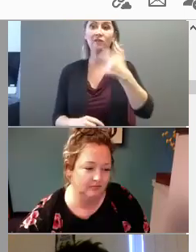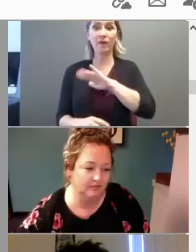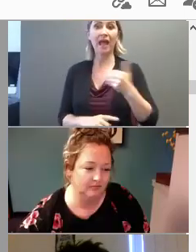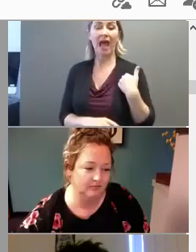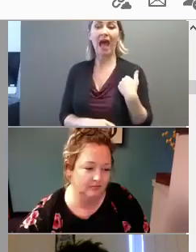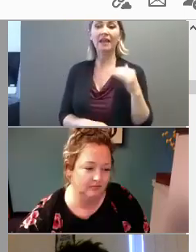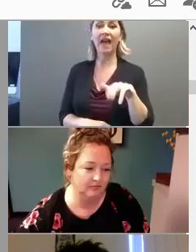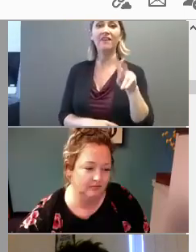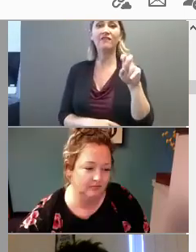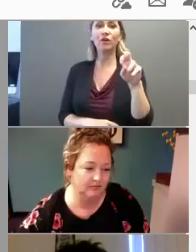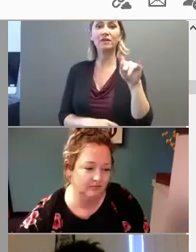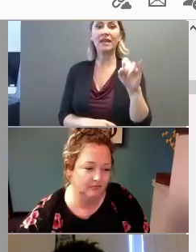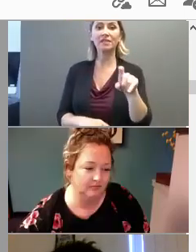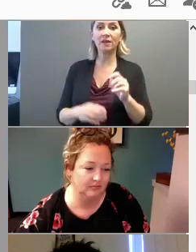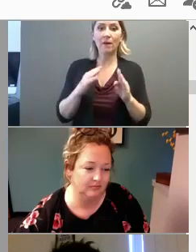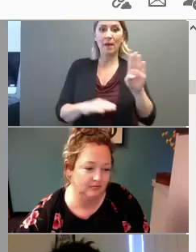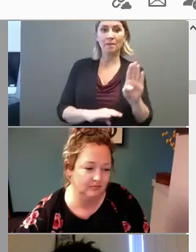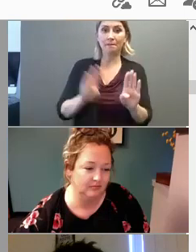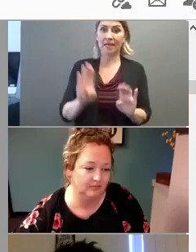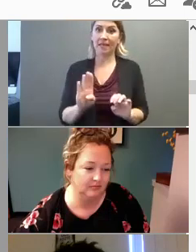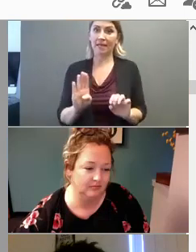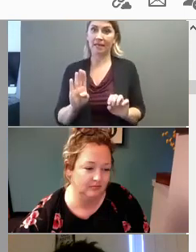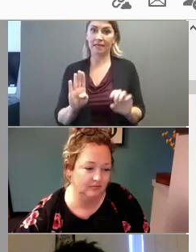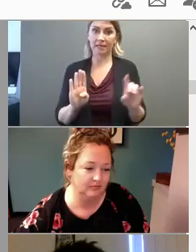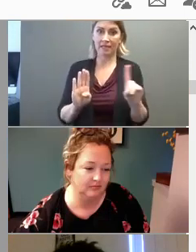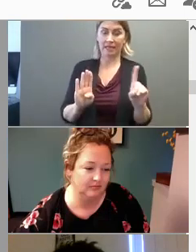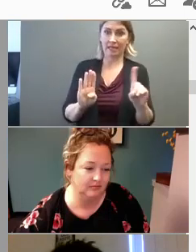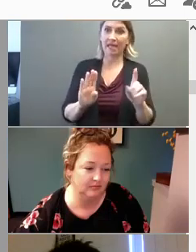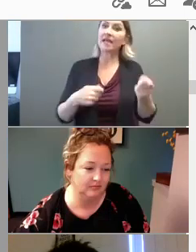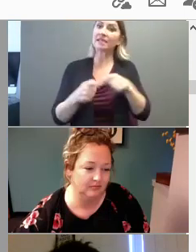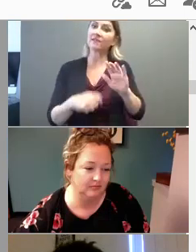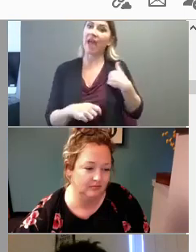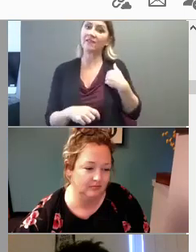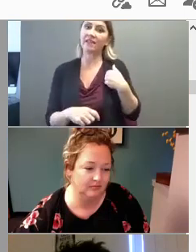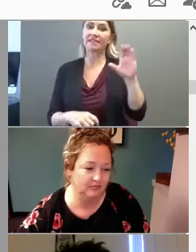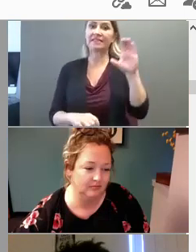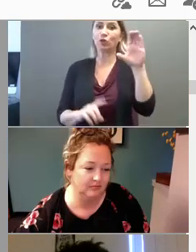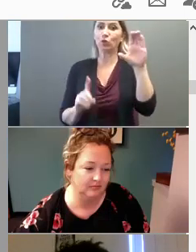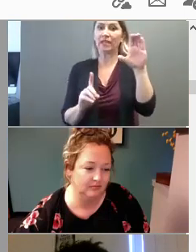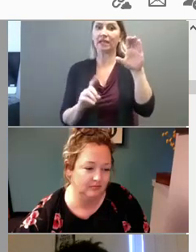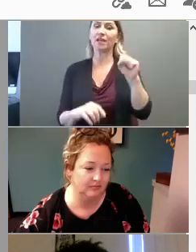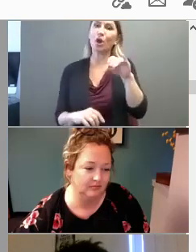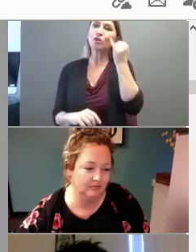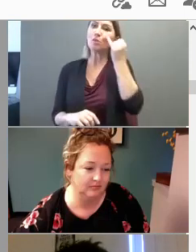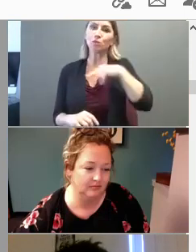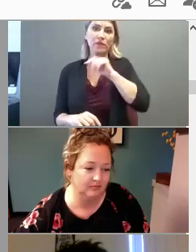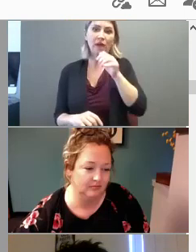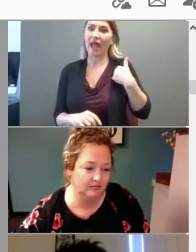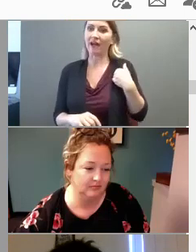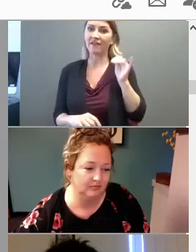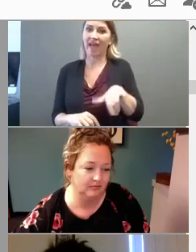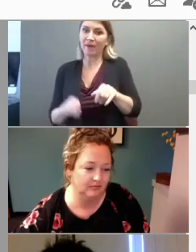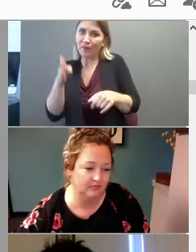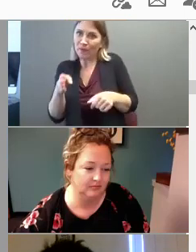the vertex from D to B and instead of having a C to D vertex, so let's say that we did not have this vertex